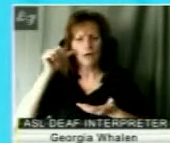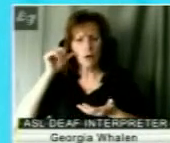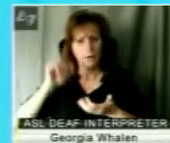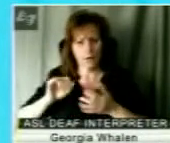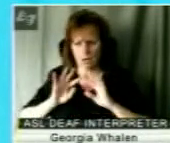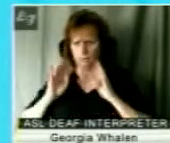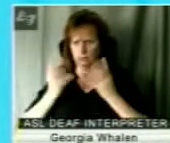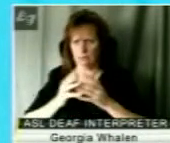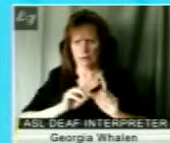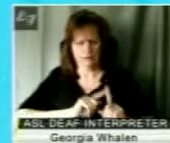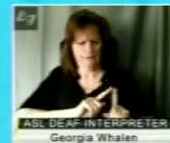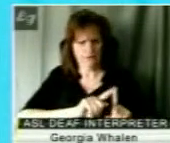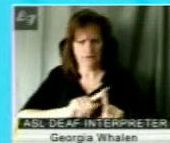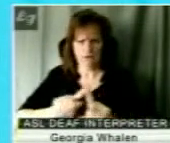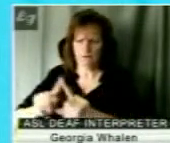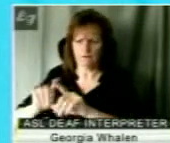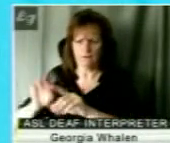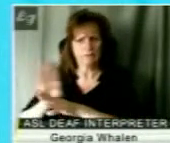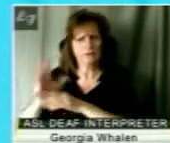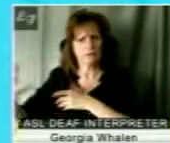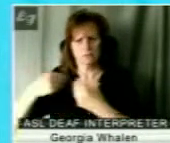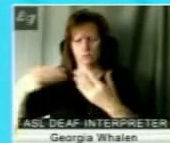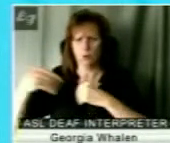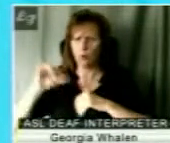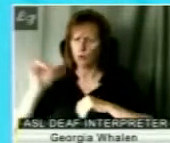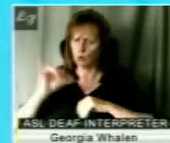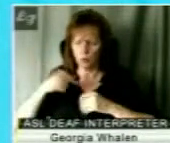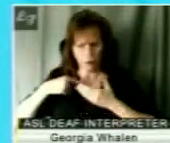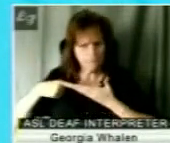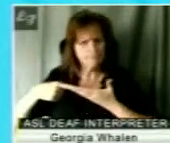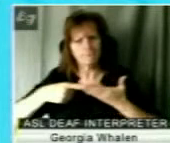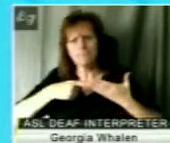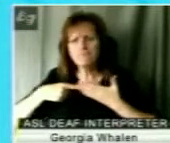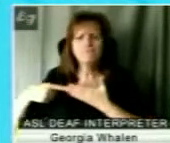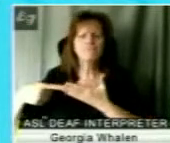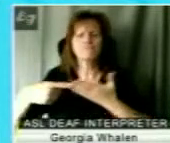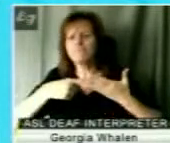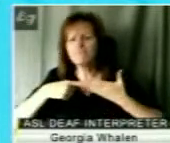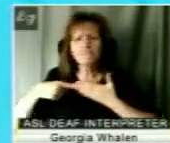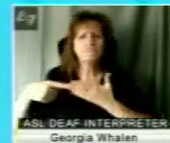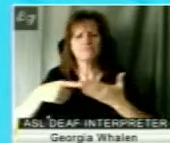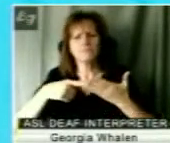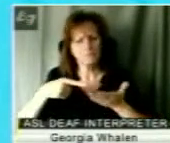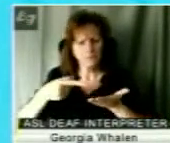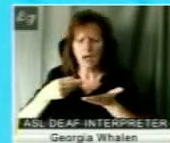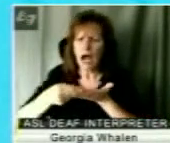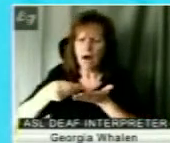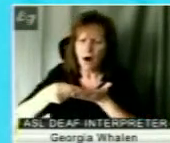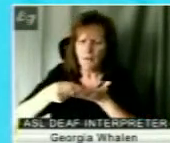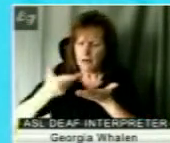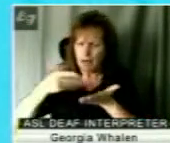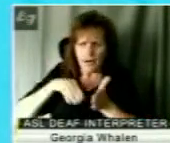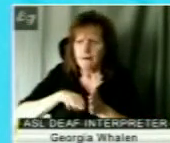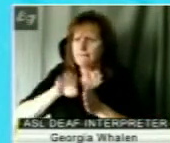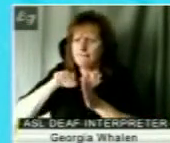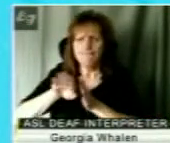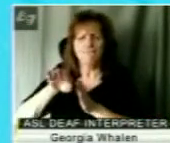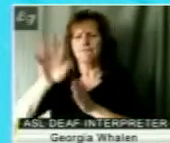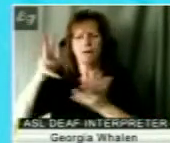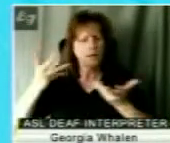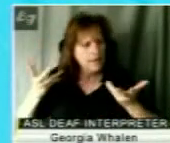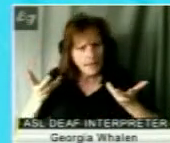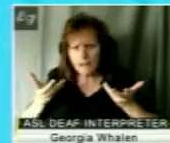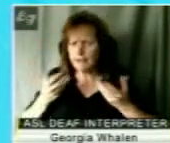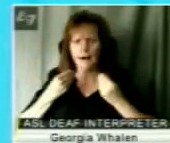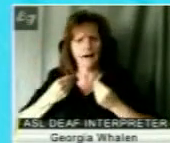on the very important work of getting our economy back up and going and getting our employment numbers back